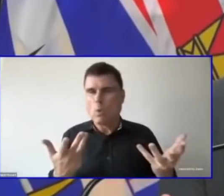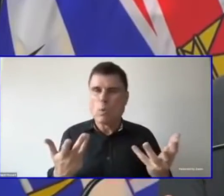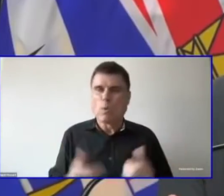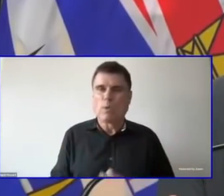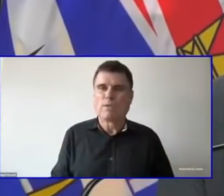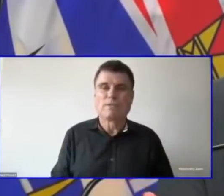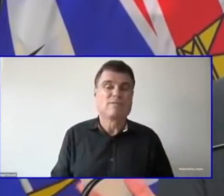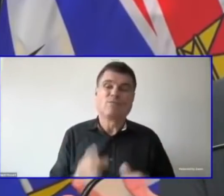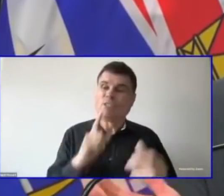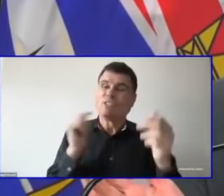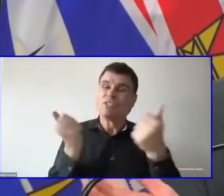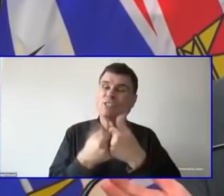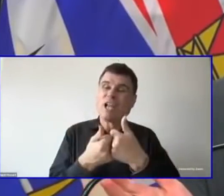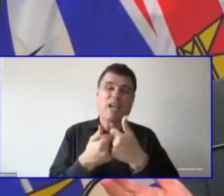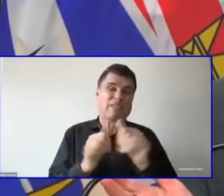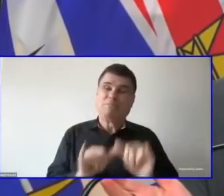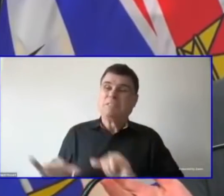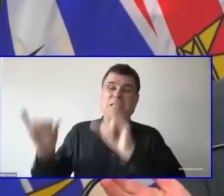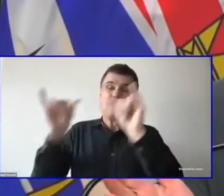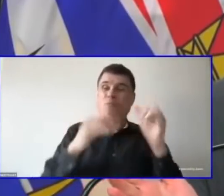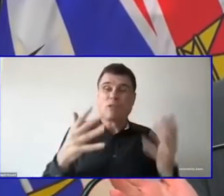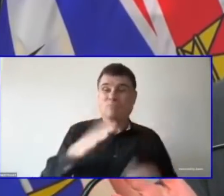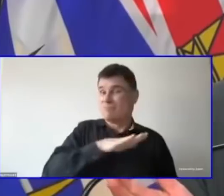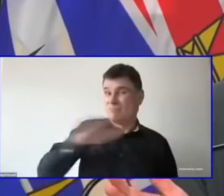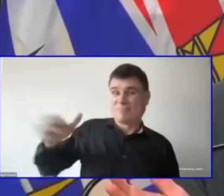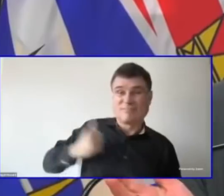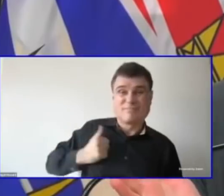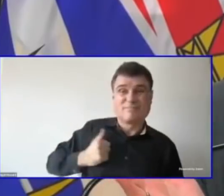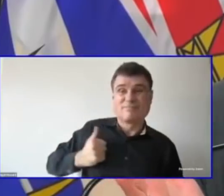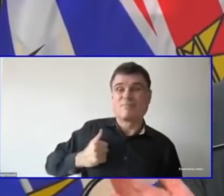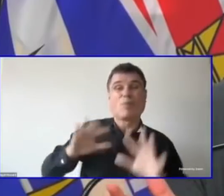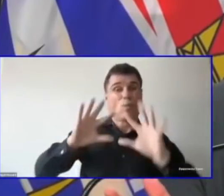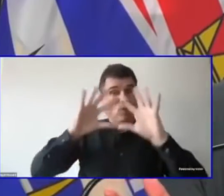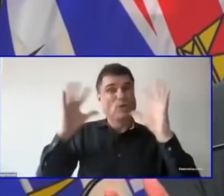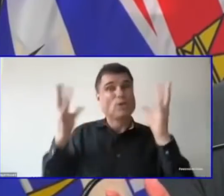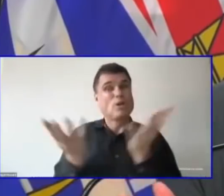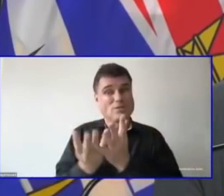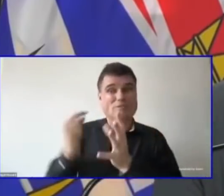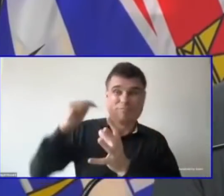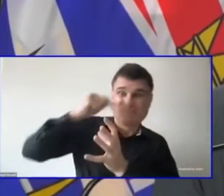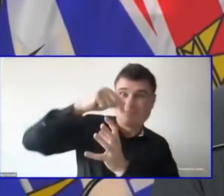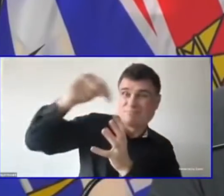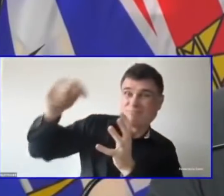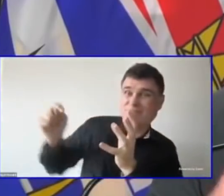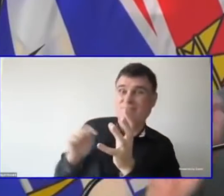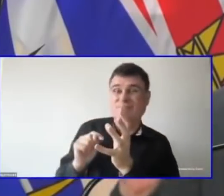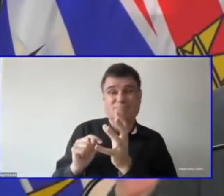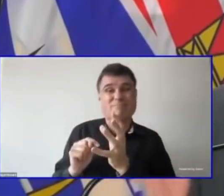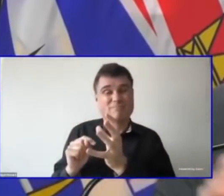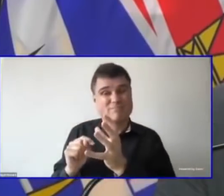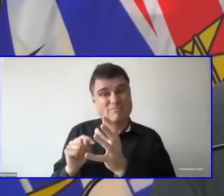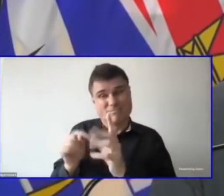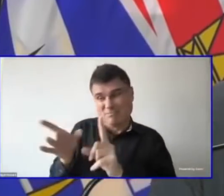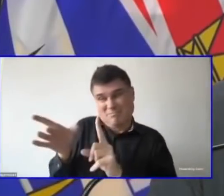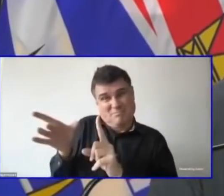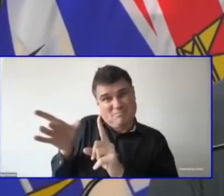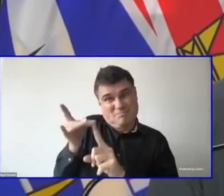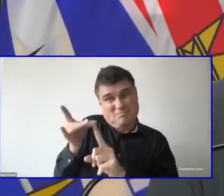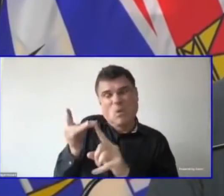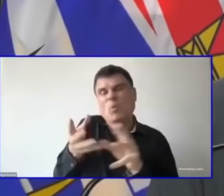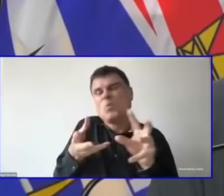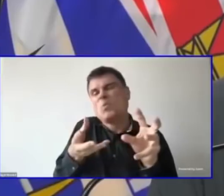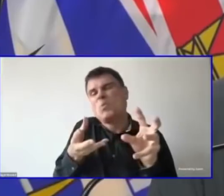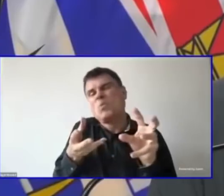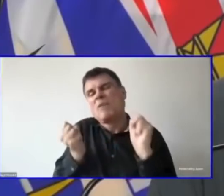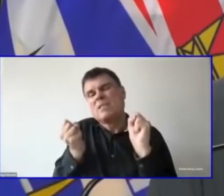facing across the country and around the world. This is spreading very rapidly, very quickly. And we ramped up to the